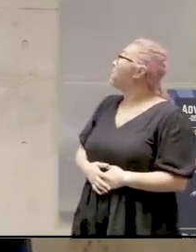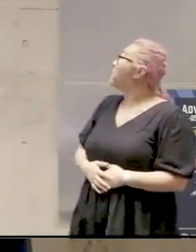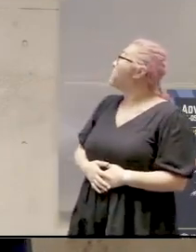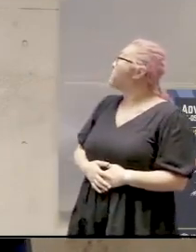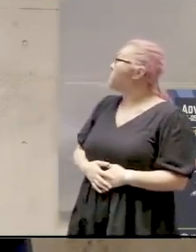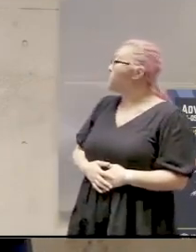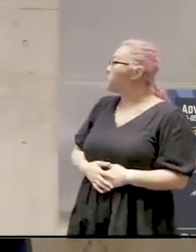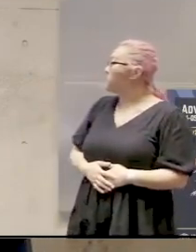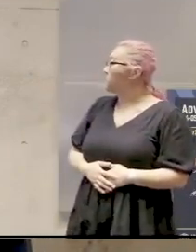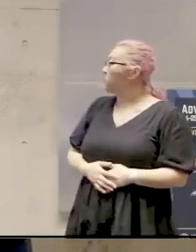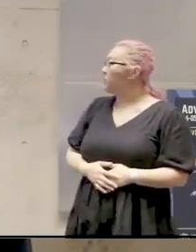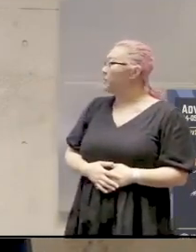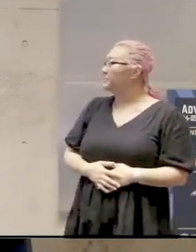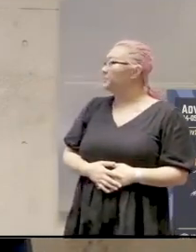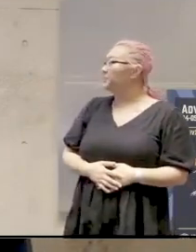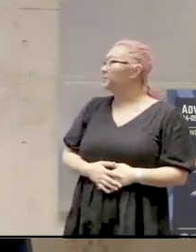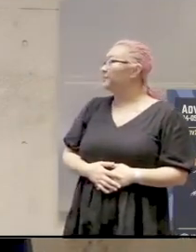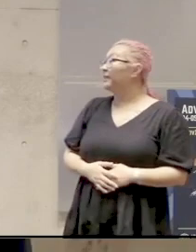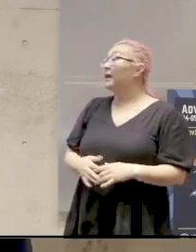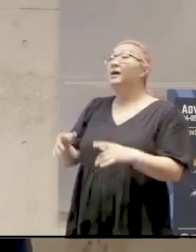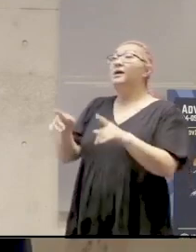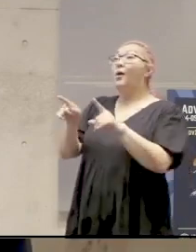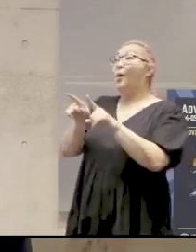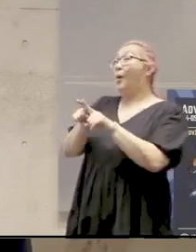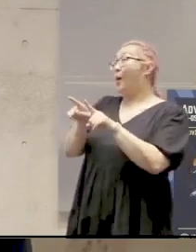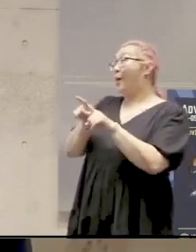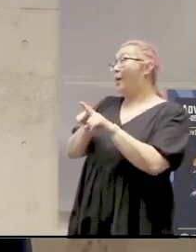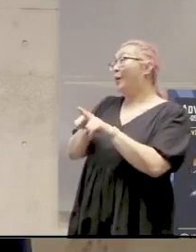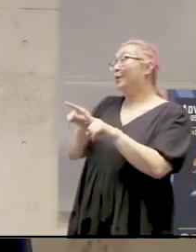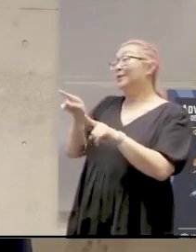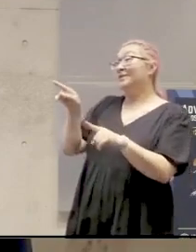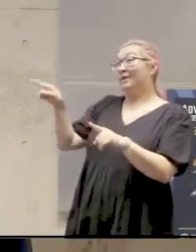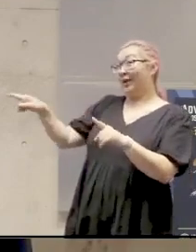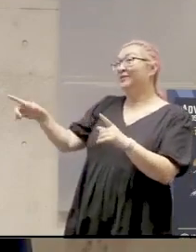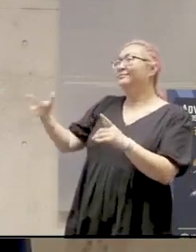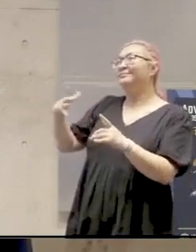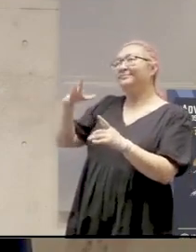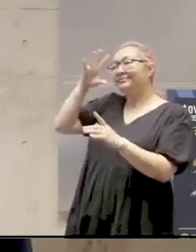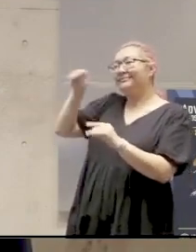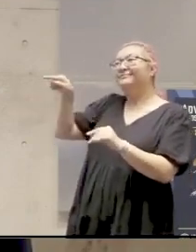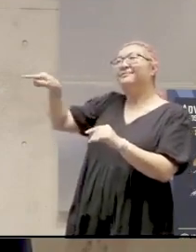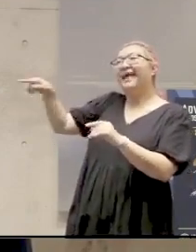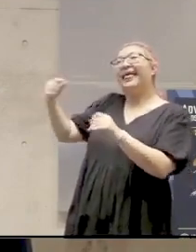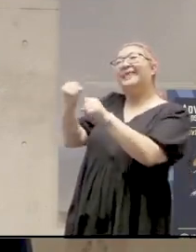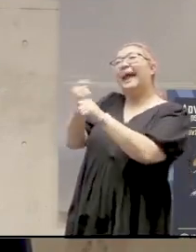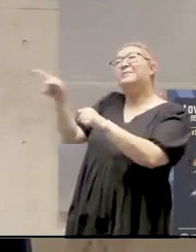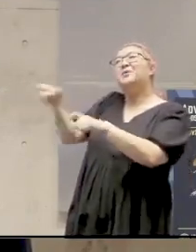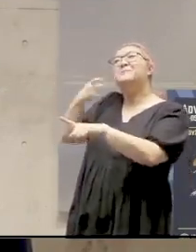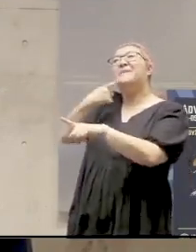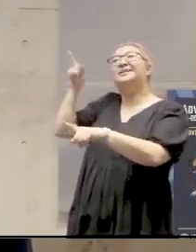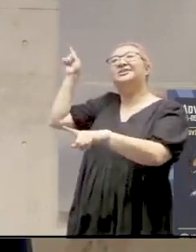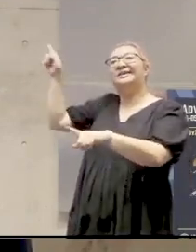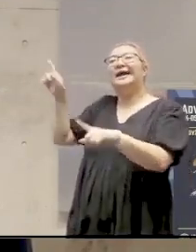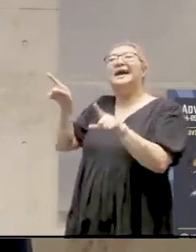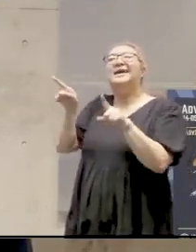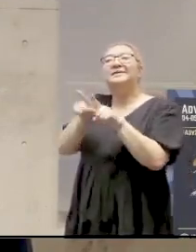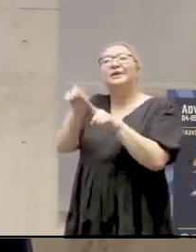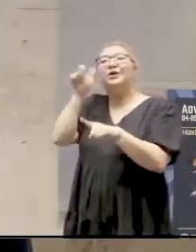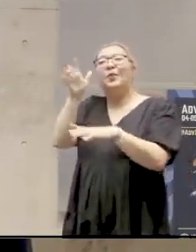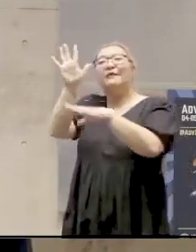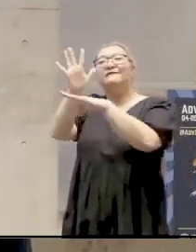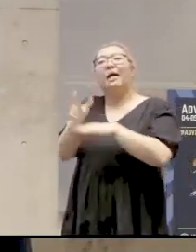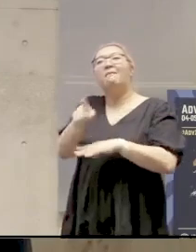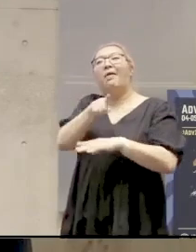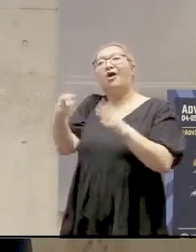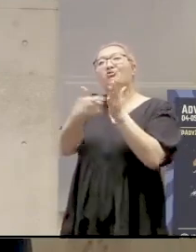By the way, the game that you mentioned, that looks like the Room of games. That looks fantastic. But